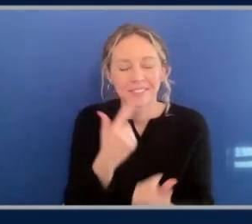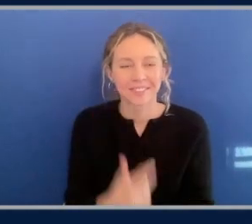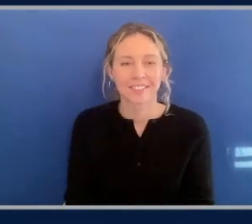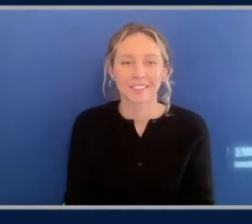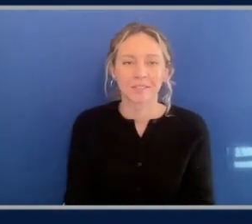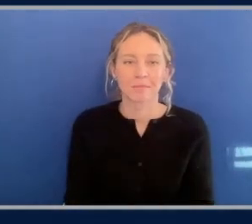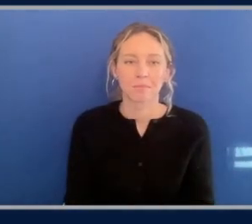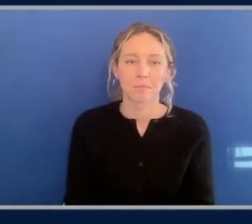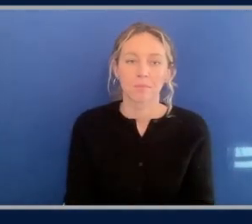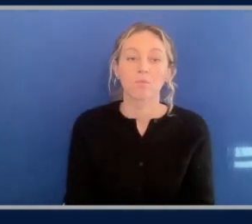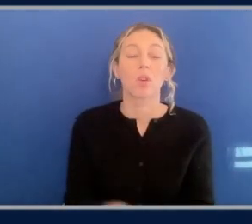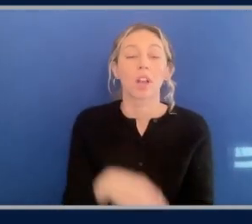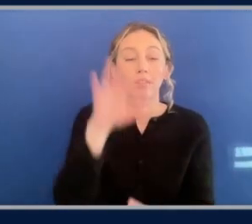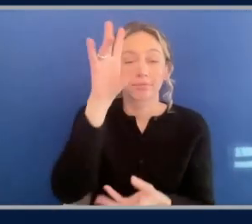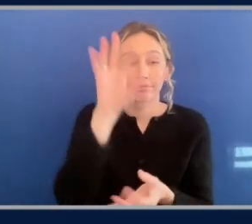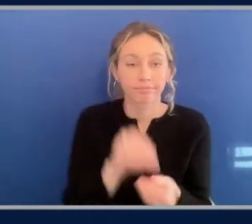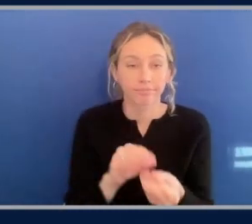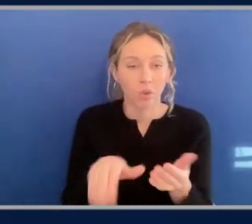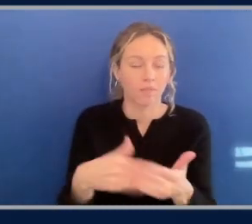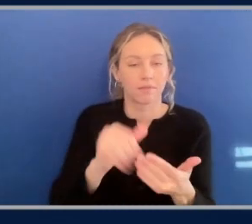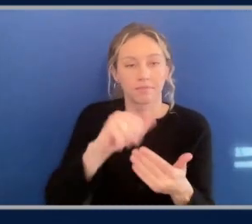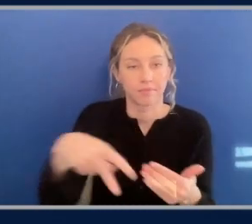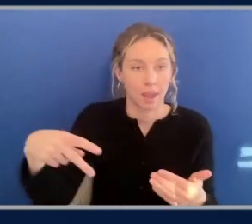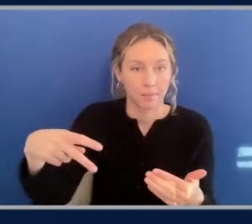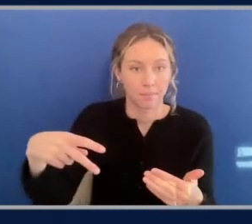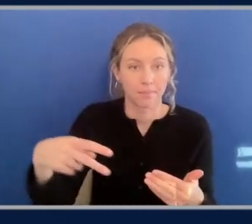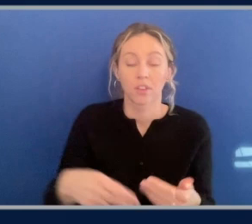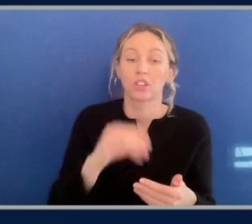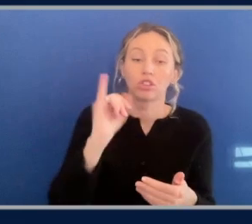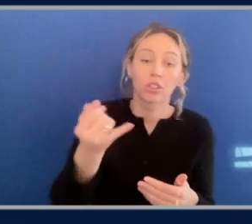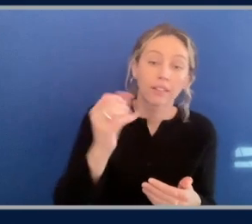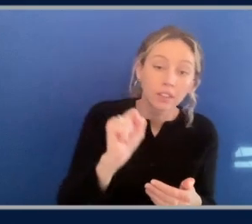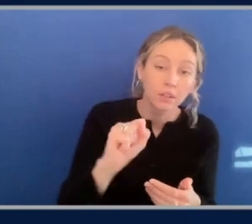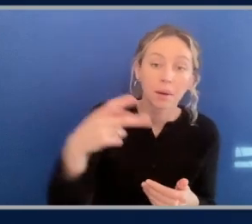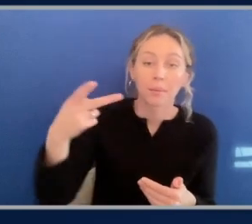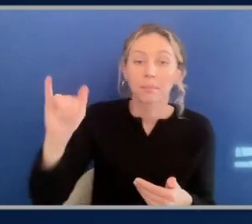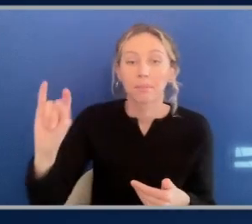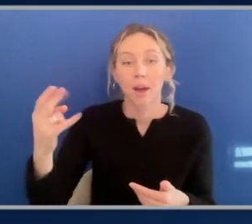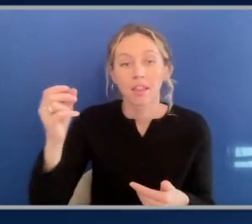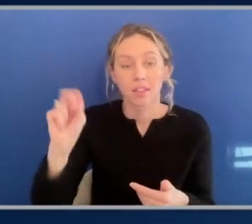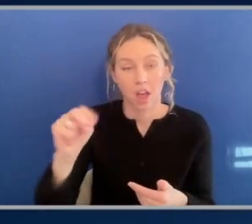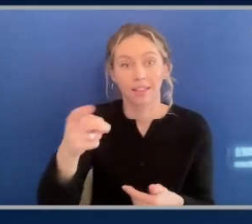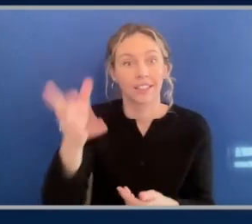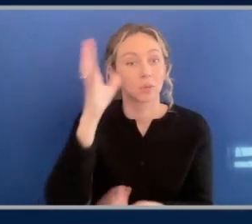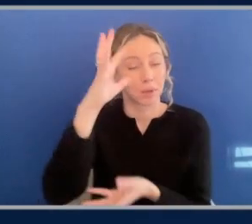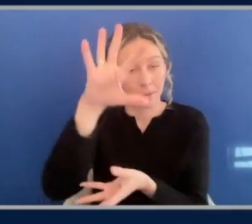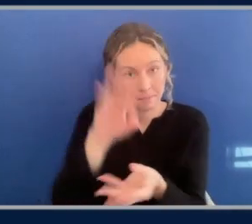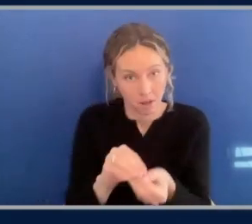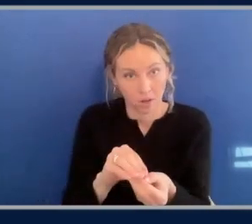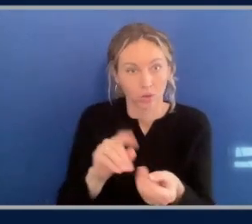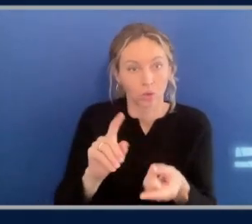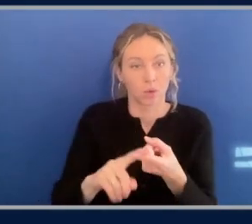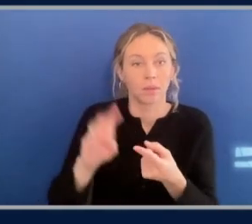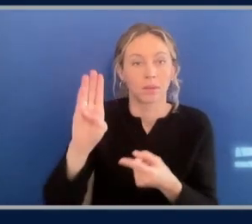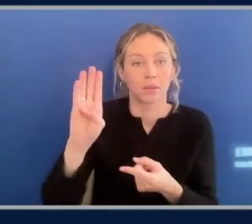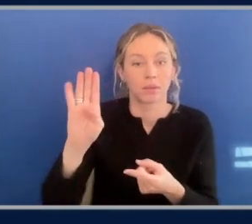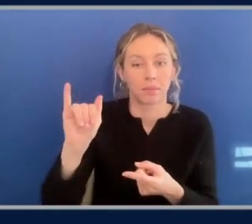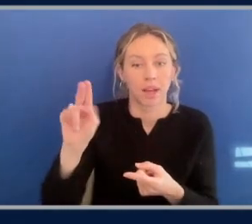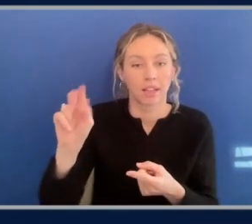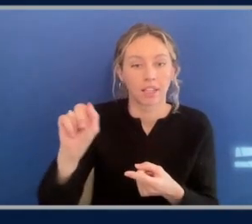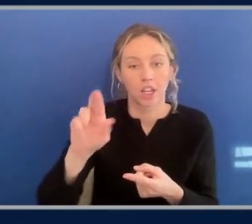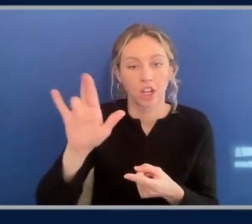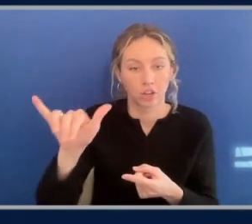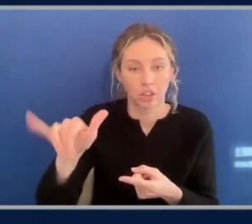actually compiles the application. Unlike Python and JavaScript Lambda functions, this is being compiled into a binary. It is. You're